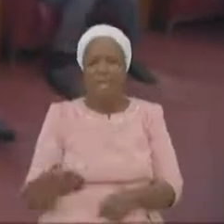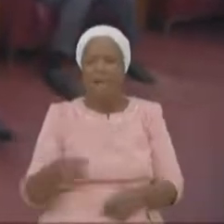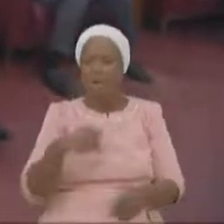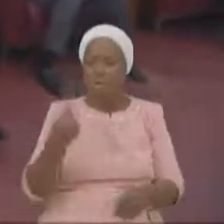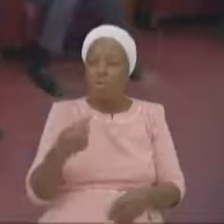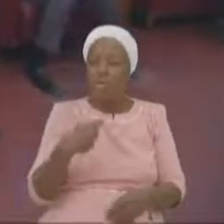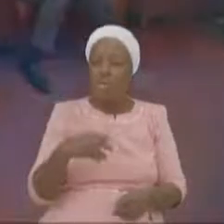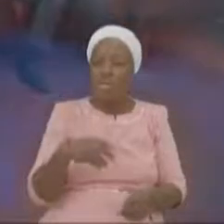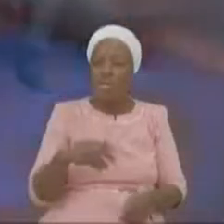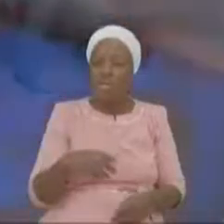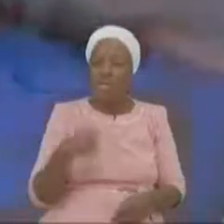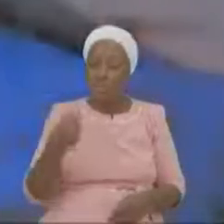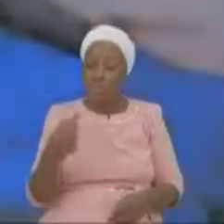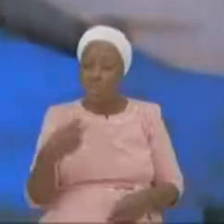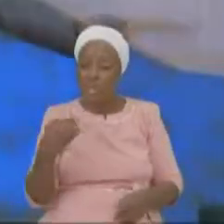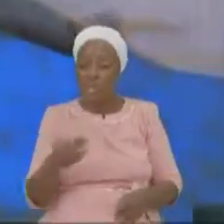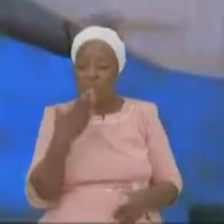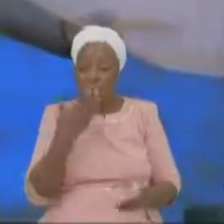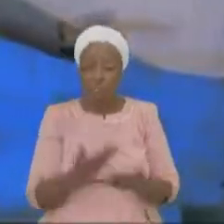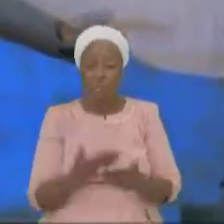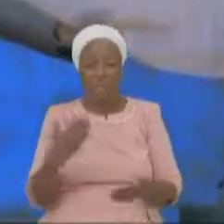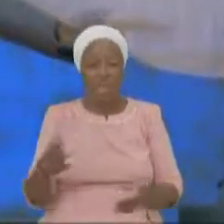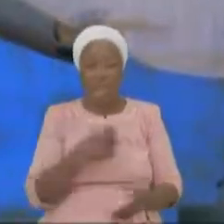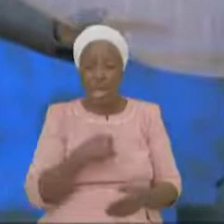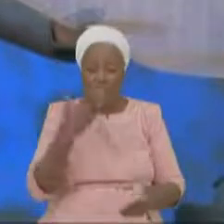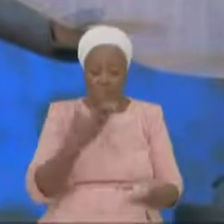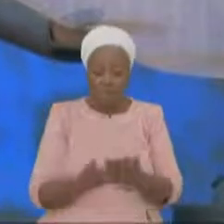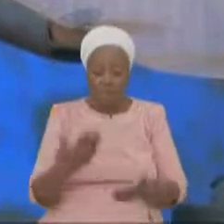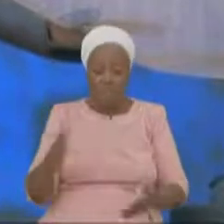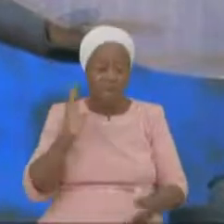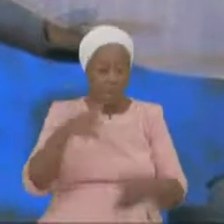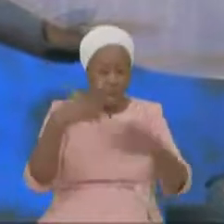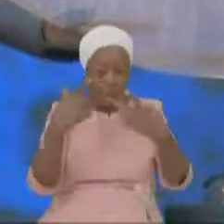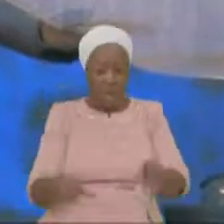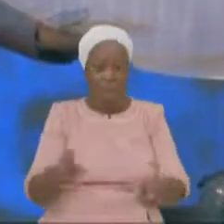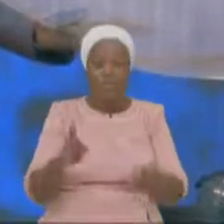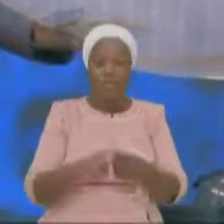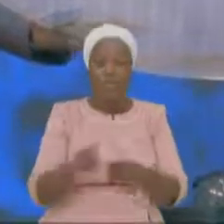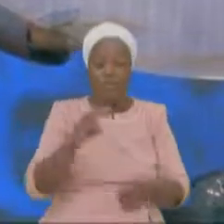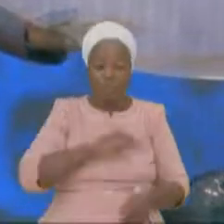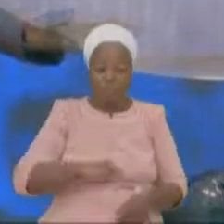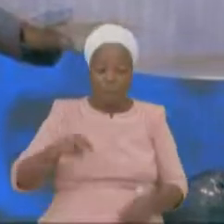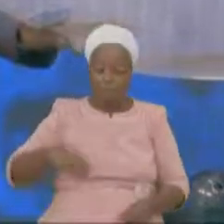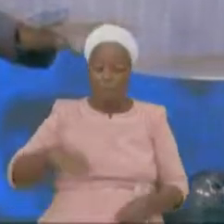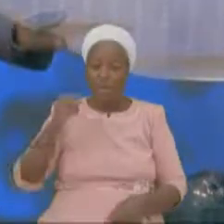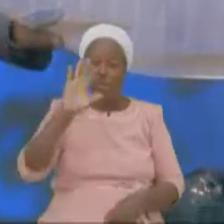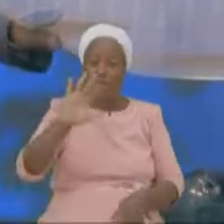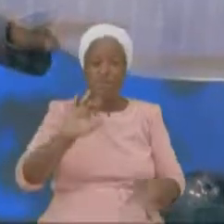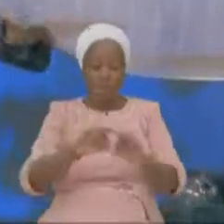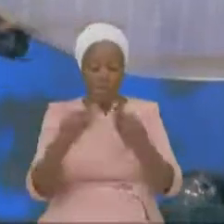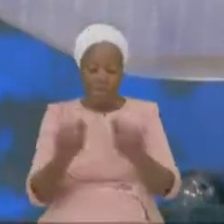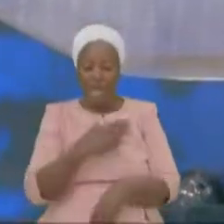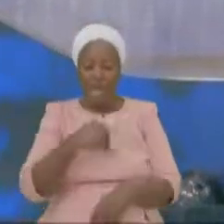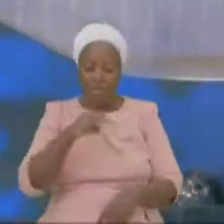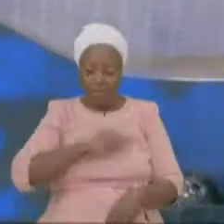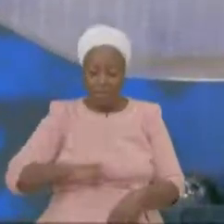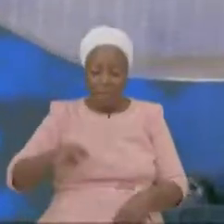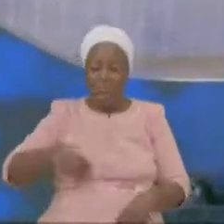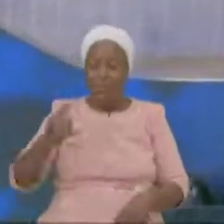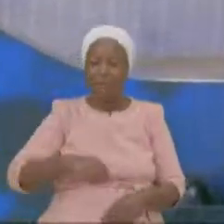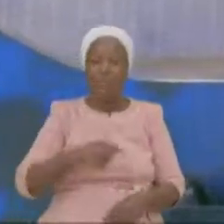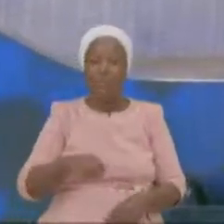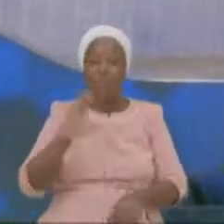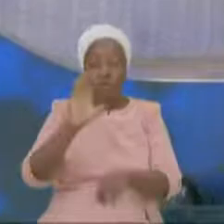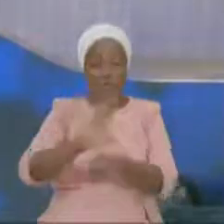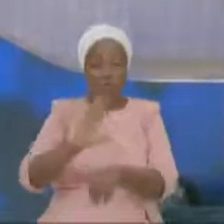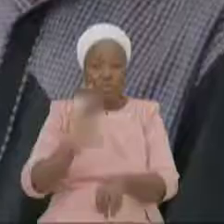good thing. And good thing will happen to members of your family and members of your local church